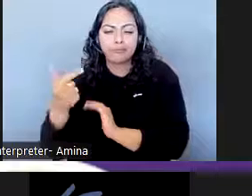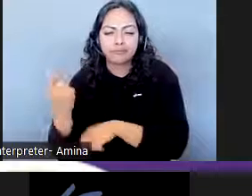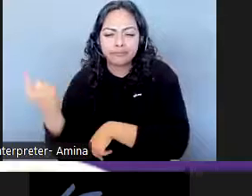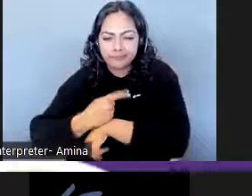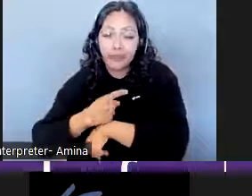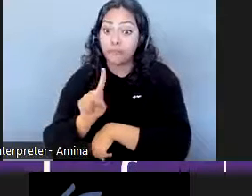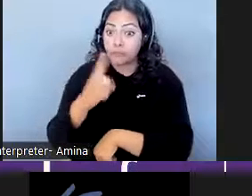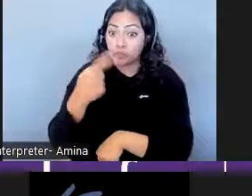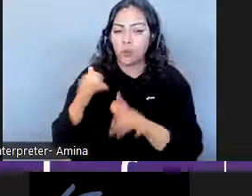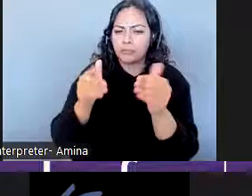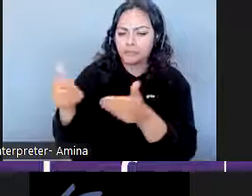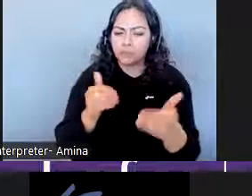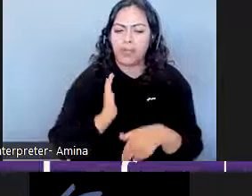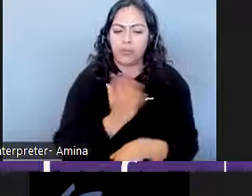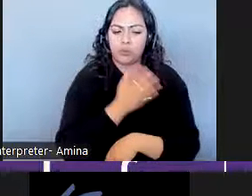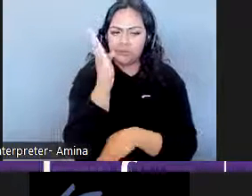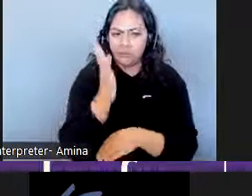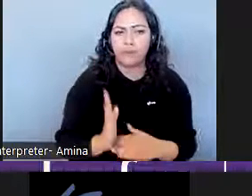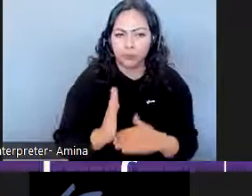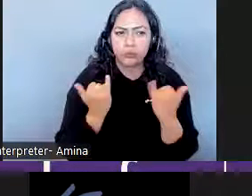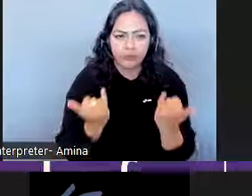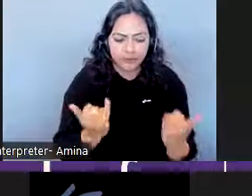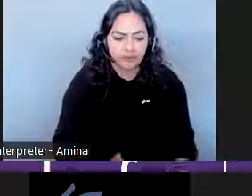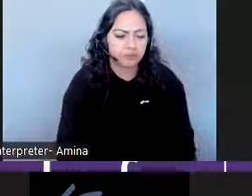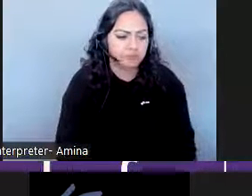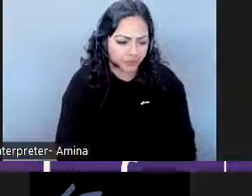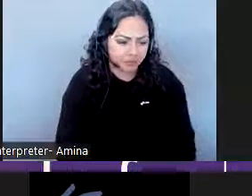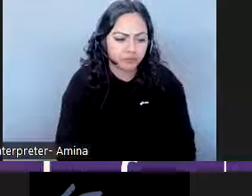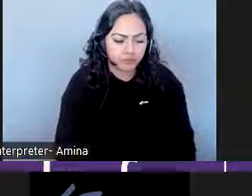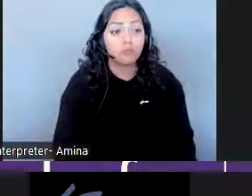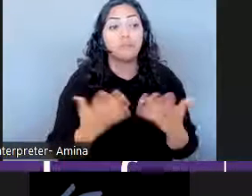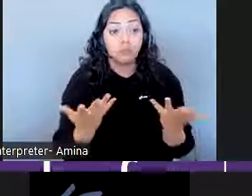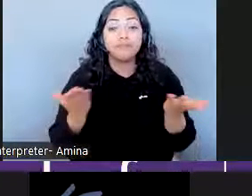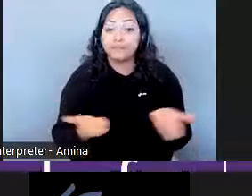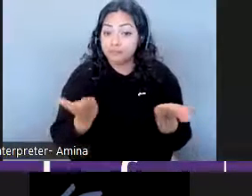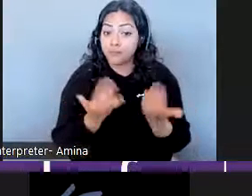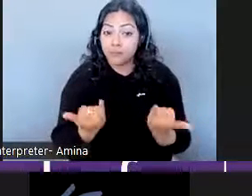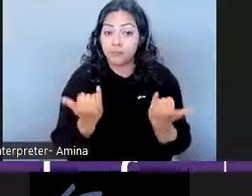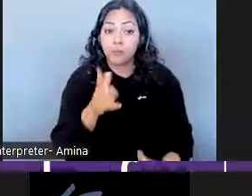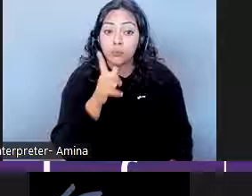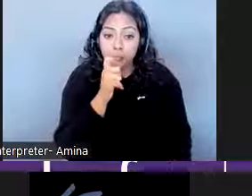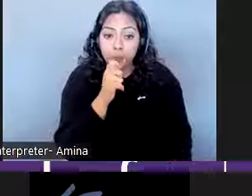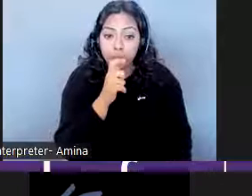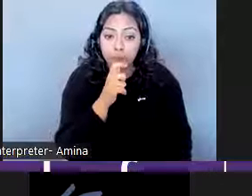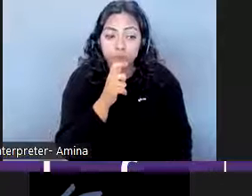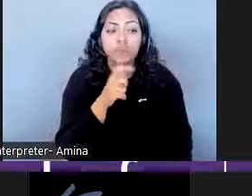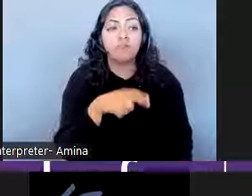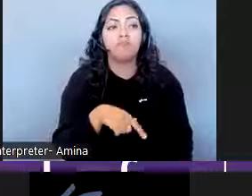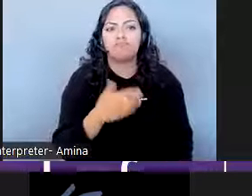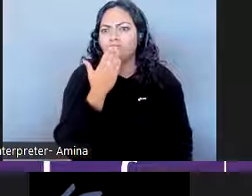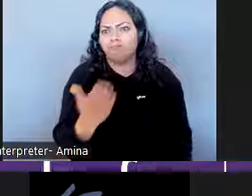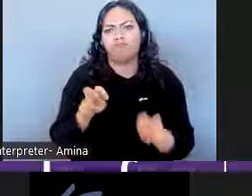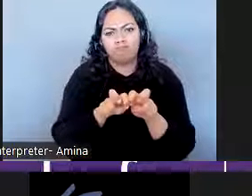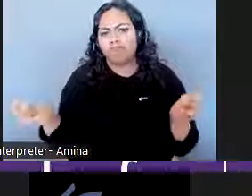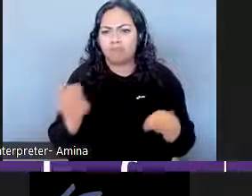have that are joining us today. So we have a great panel of